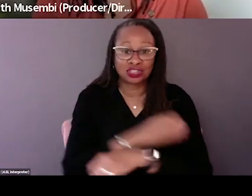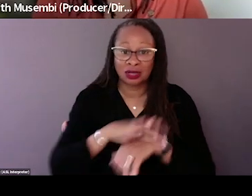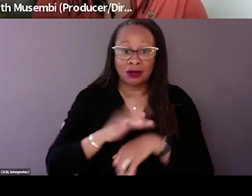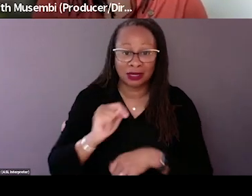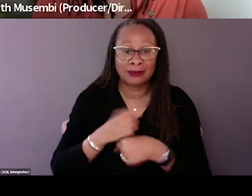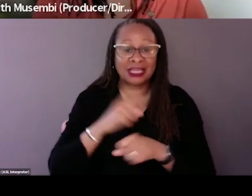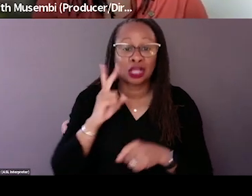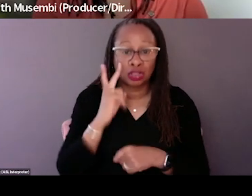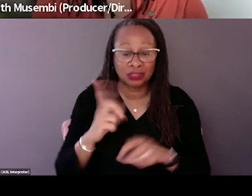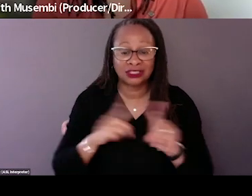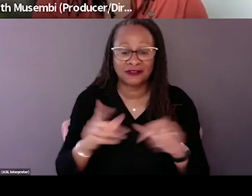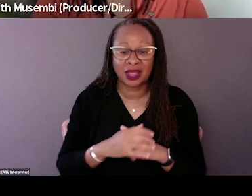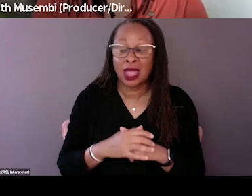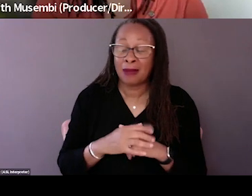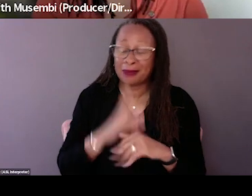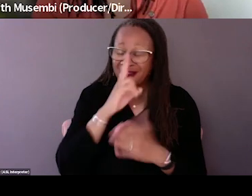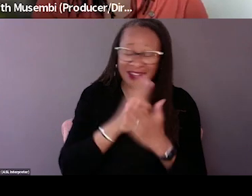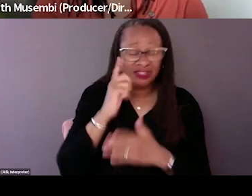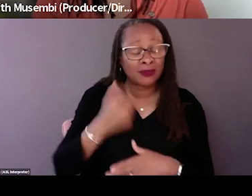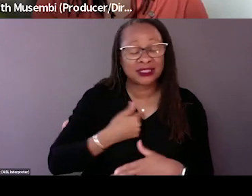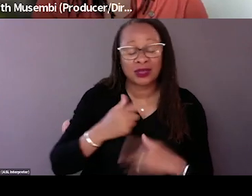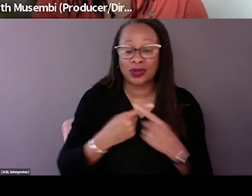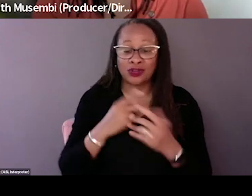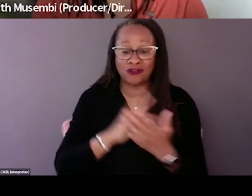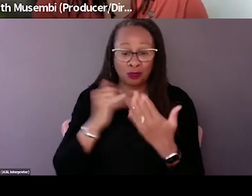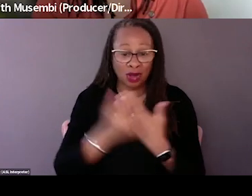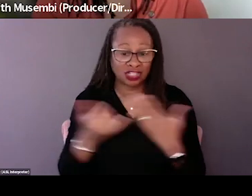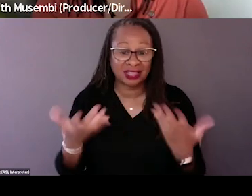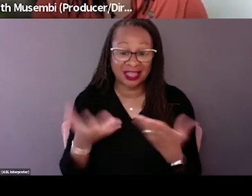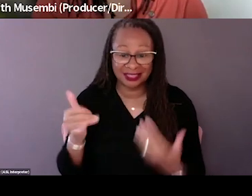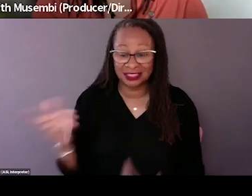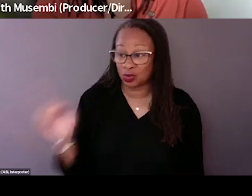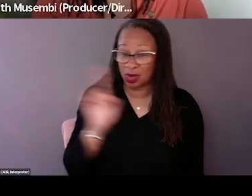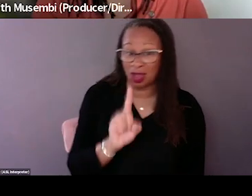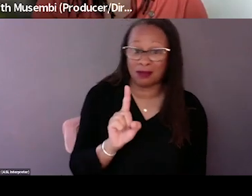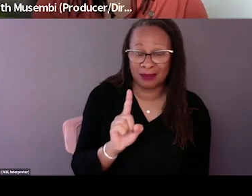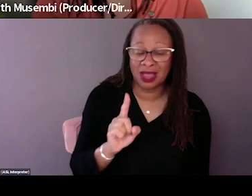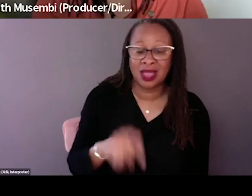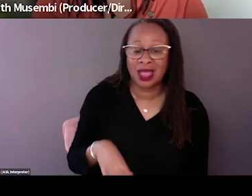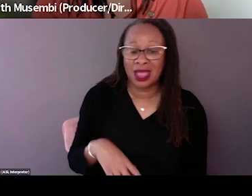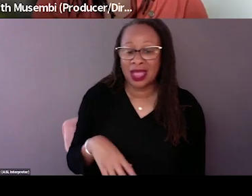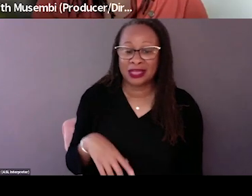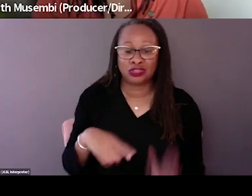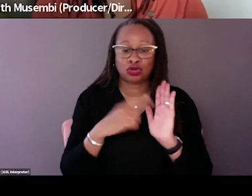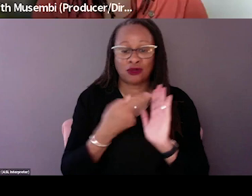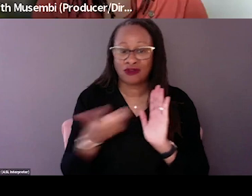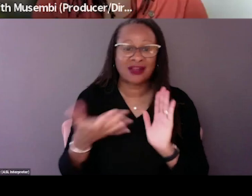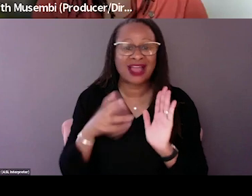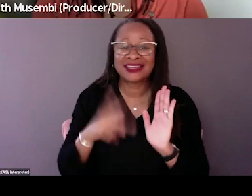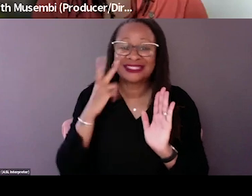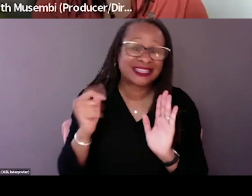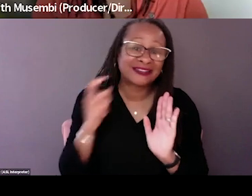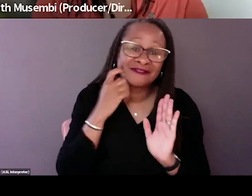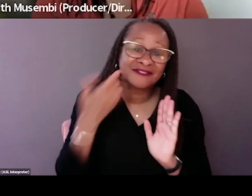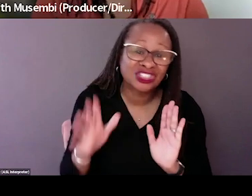this come along and you're offered to showrun something like this, I could just see it. I could see it. I could hear it. We could